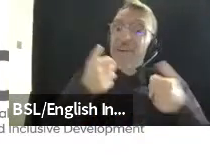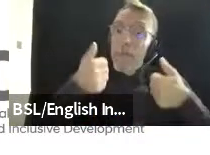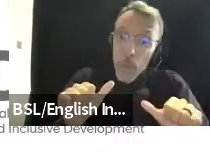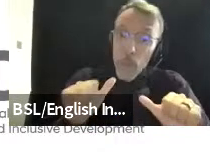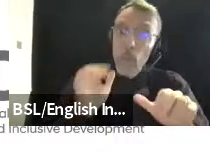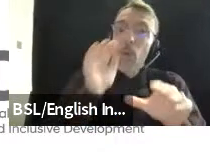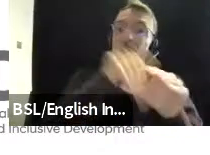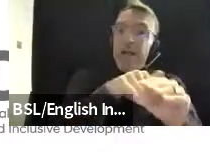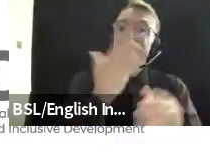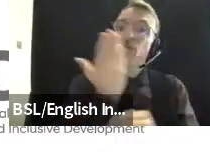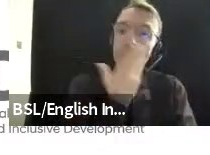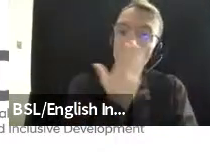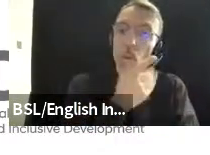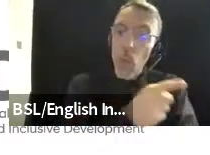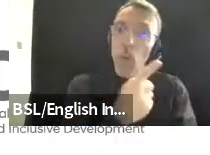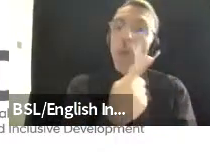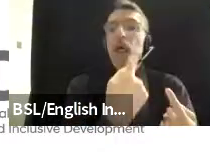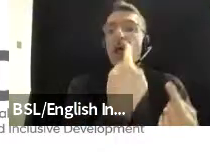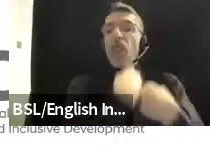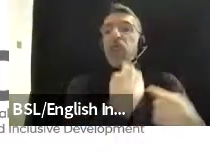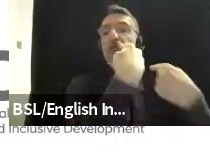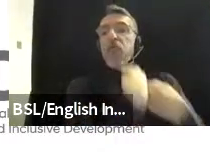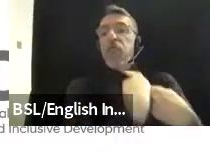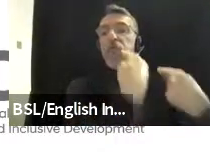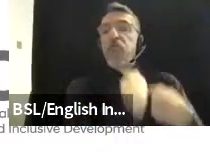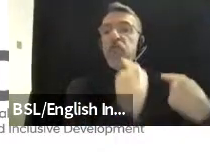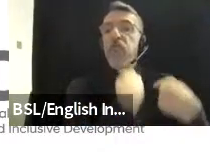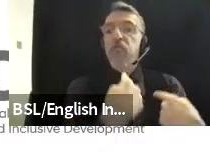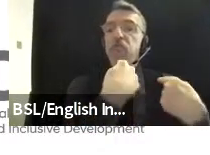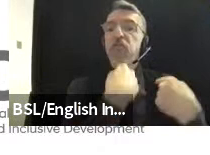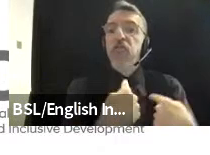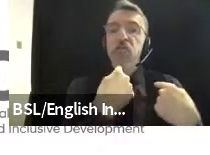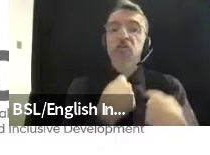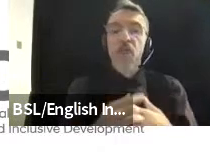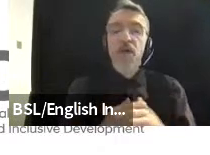very negative treatment when in school, again, on a range